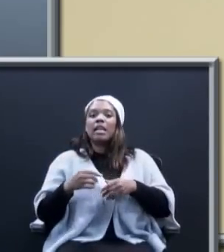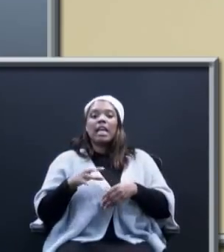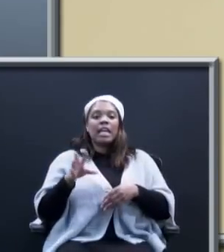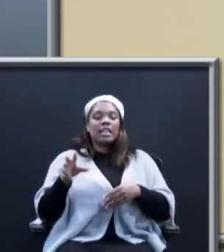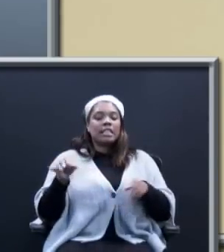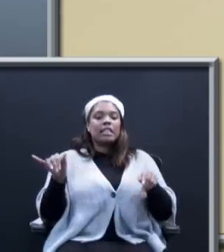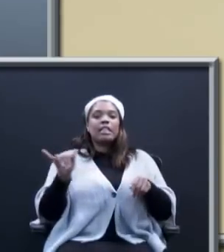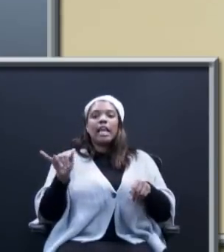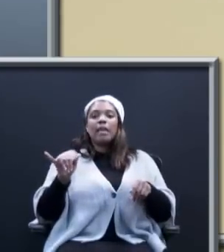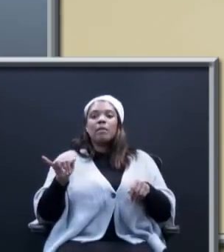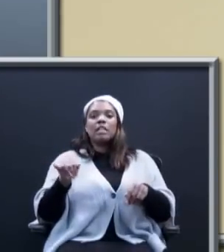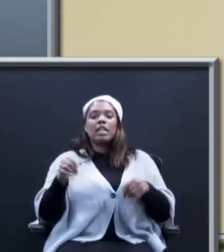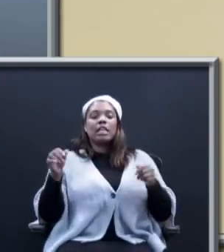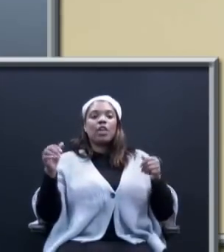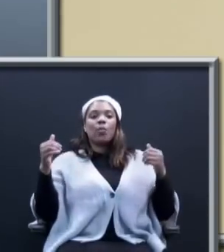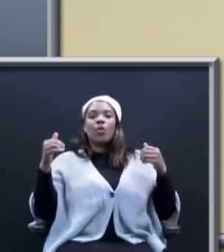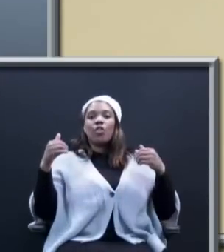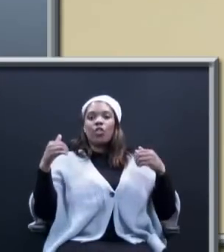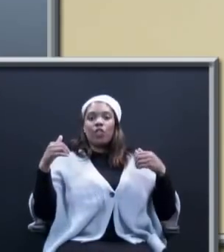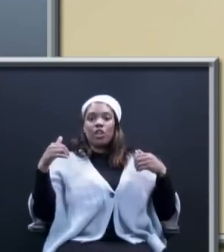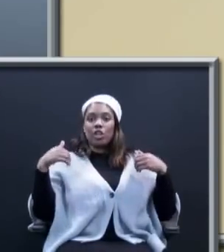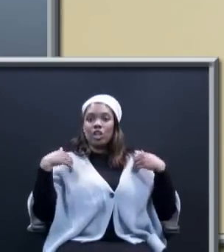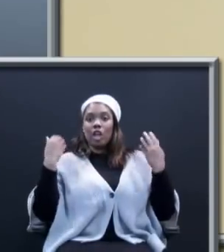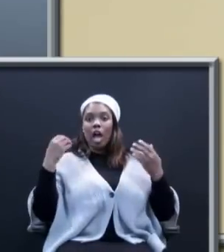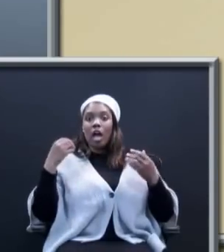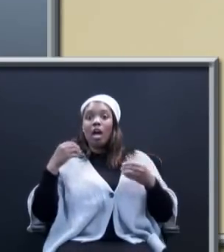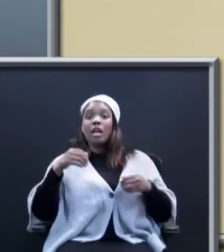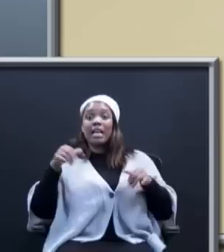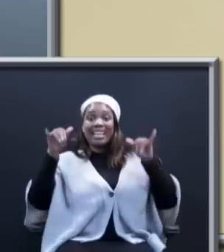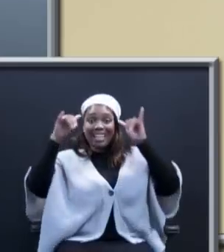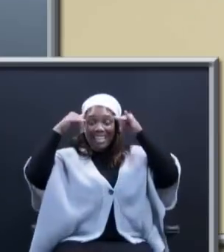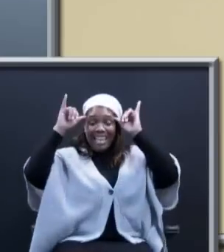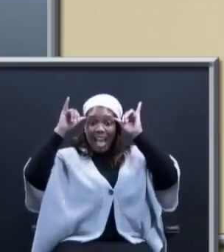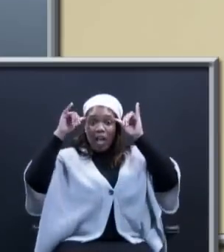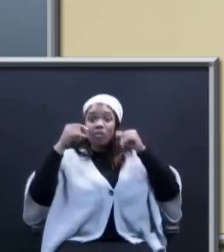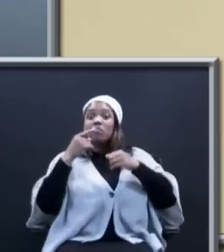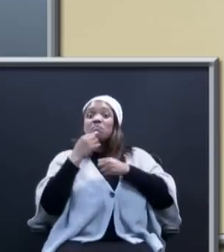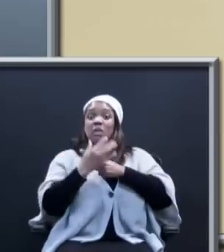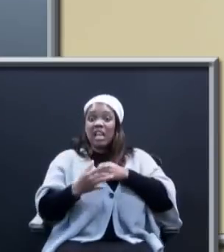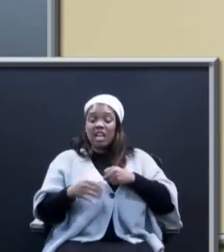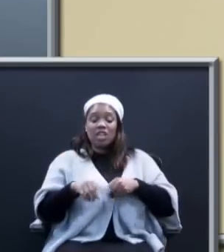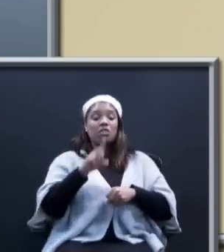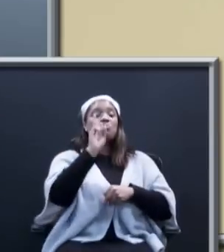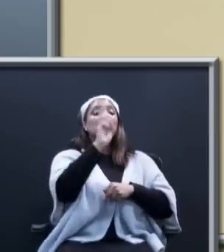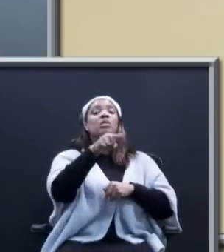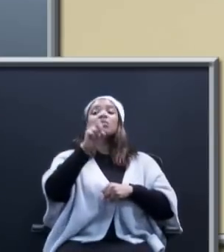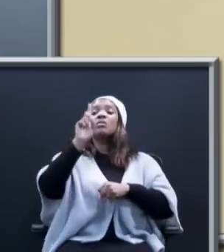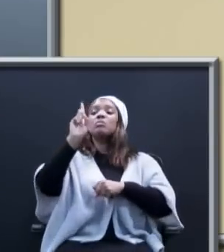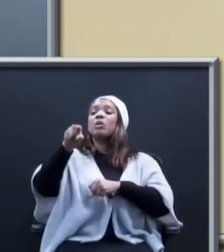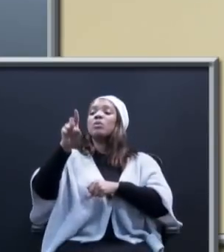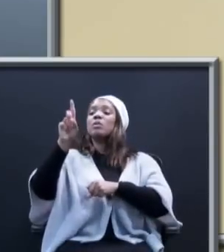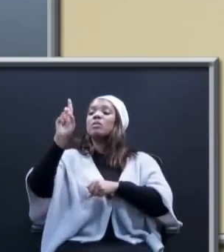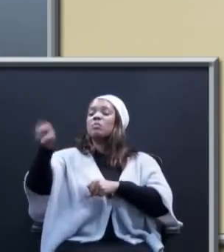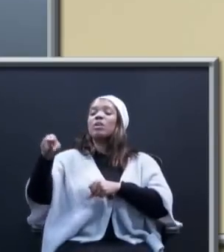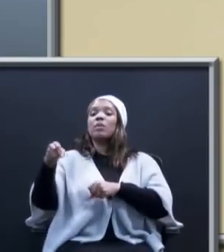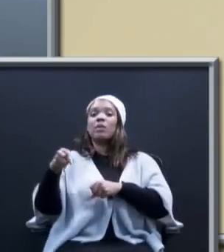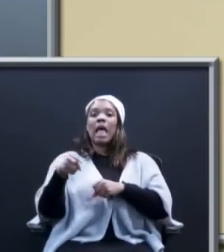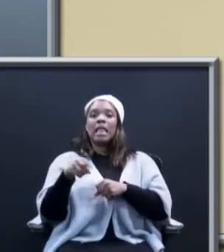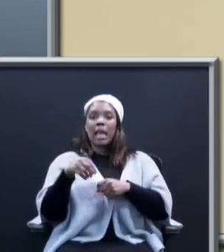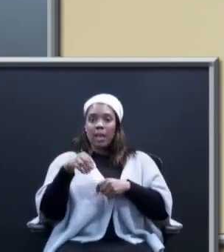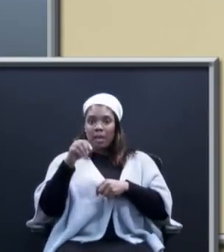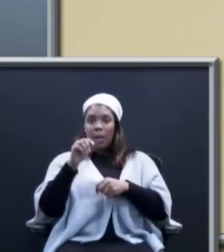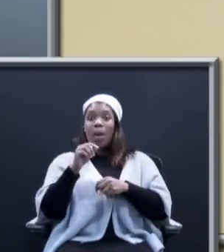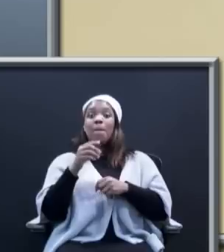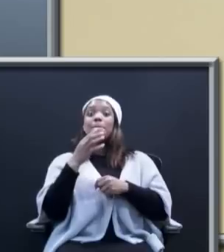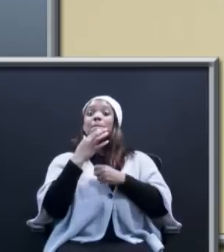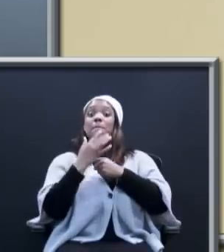bullock and sprinkle it upon the mercy seat and before the mercy seat. Go ahead. And he shall make an atonement for the holy